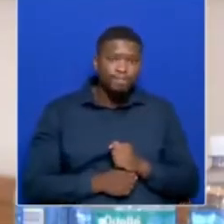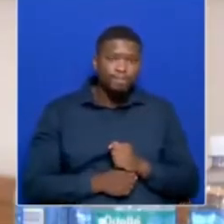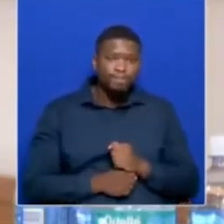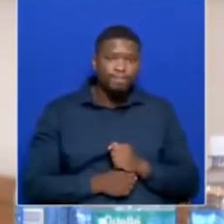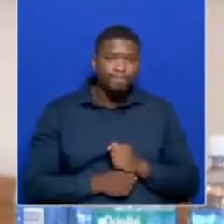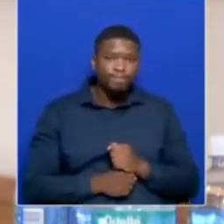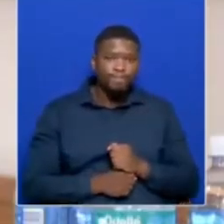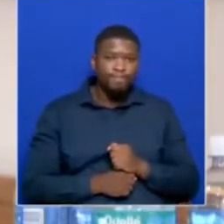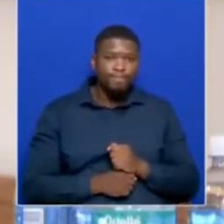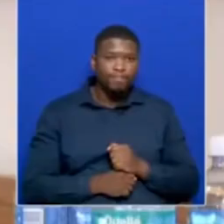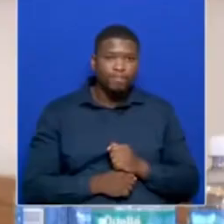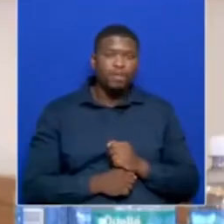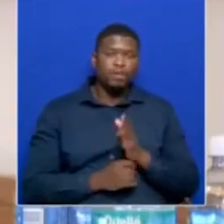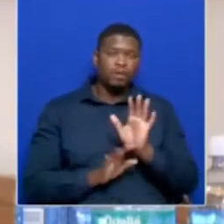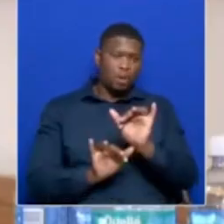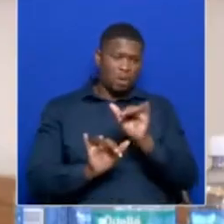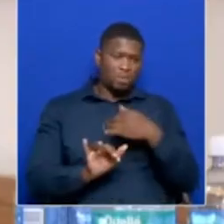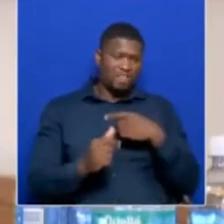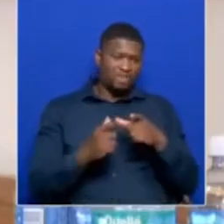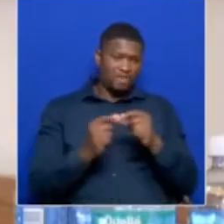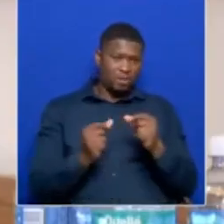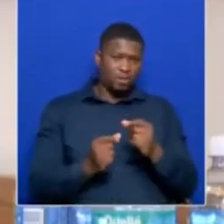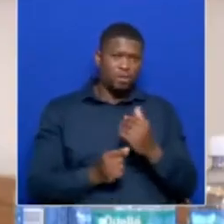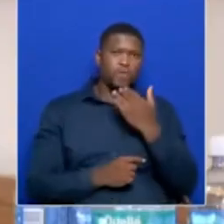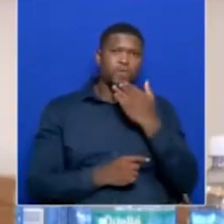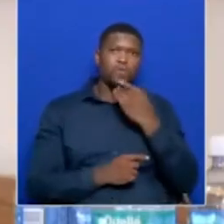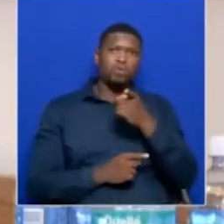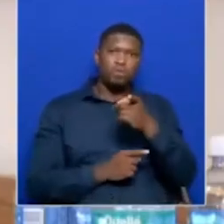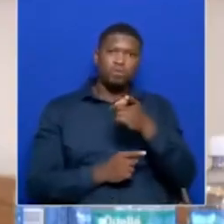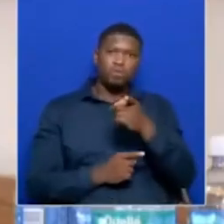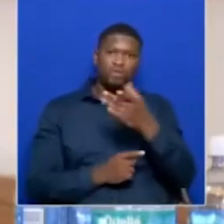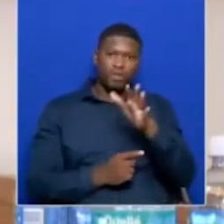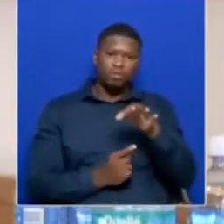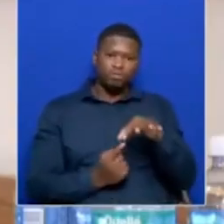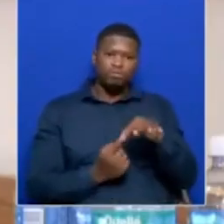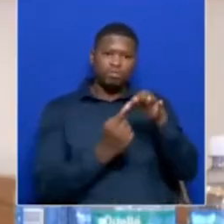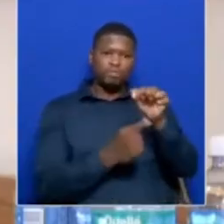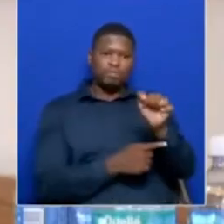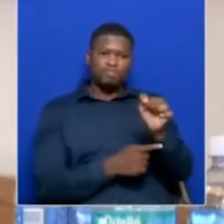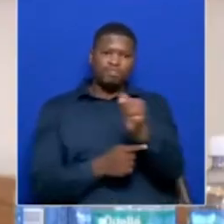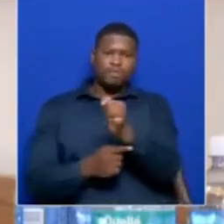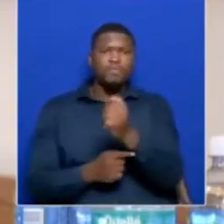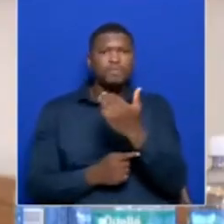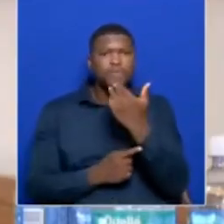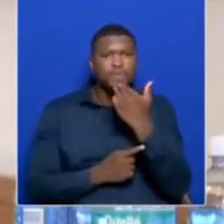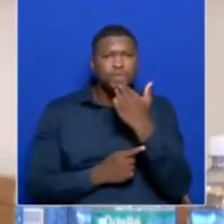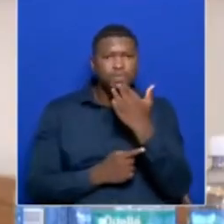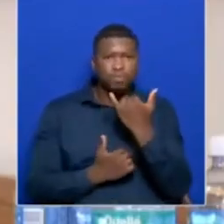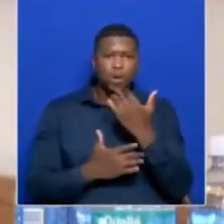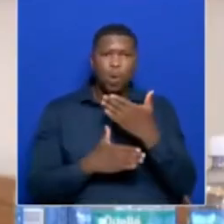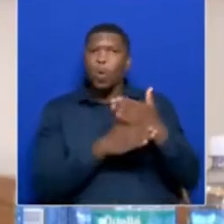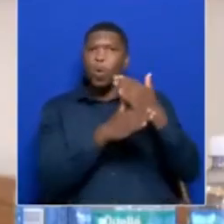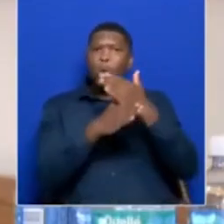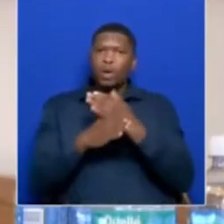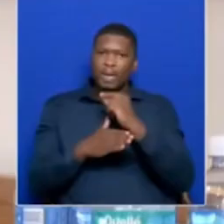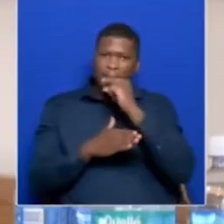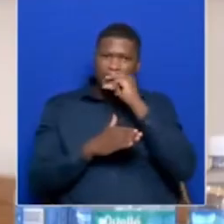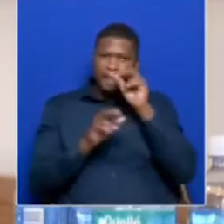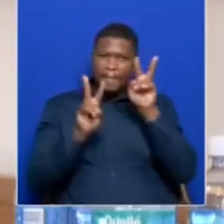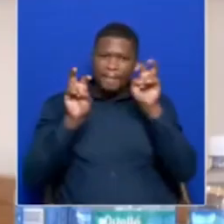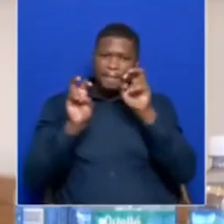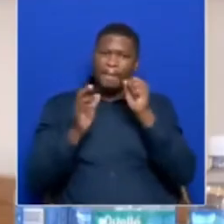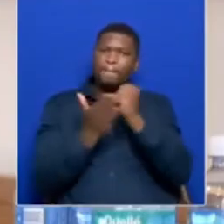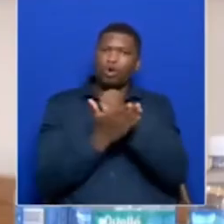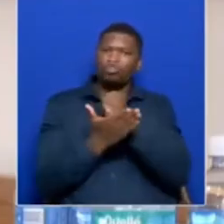Who deployed you to act undercover to what you now call a registered project?